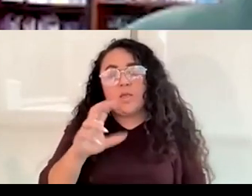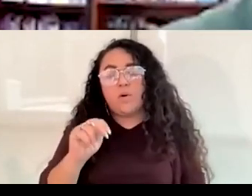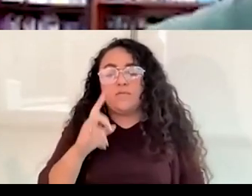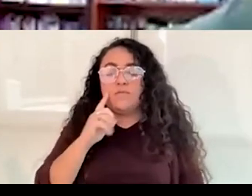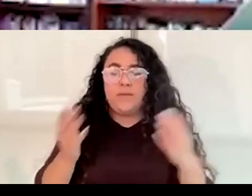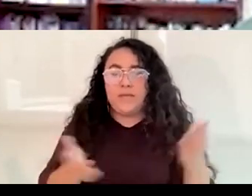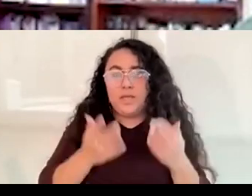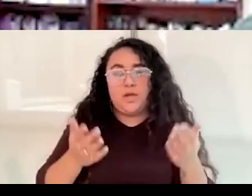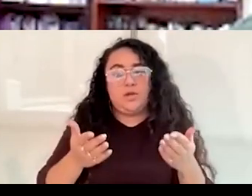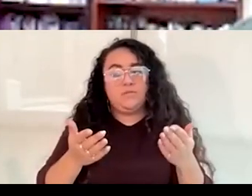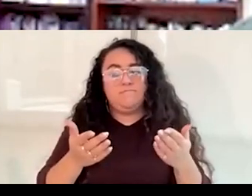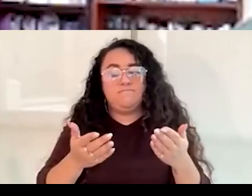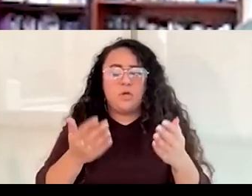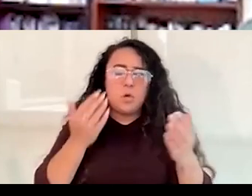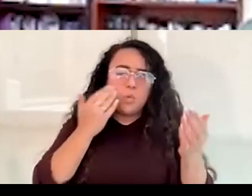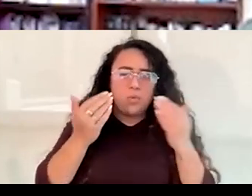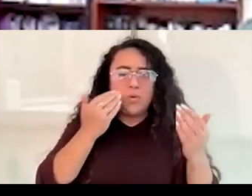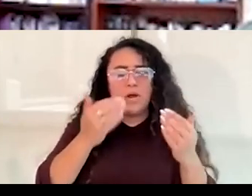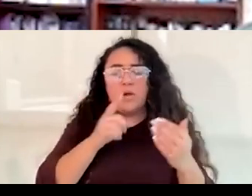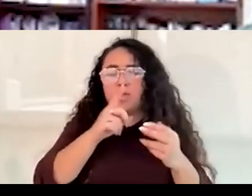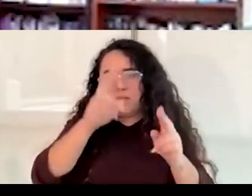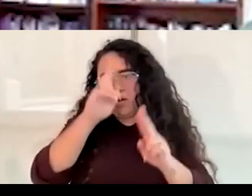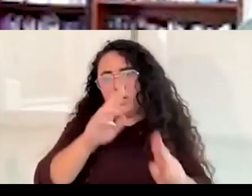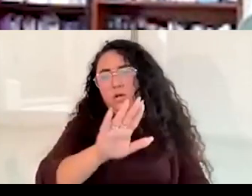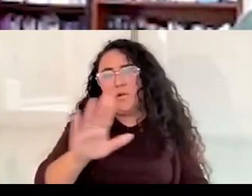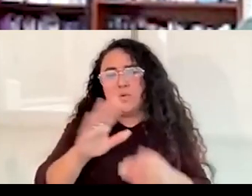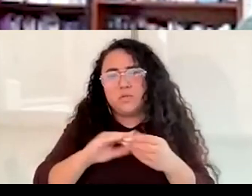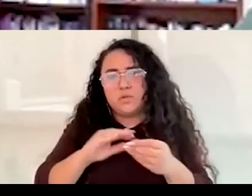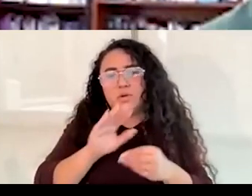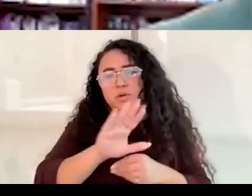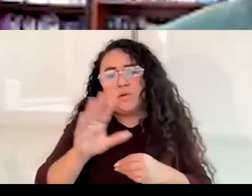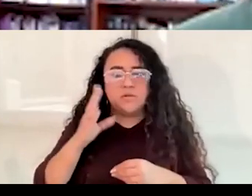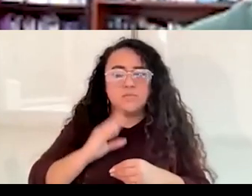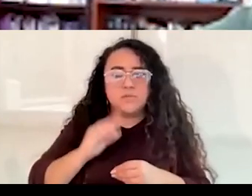really honor your stories and experience.